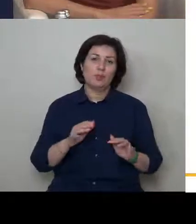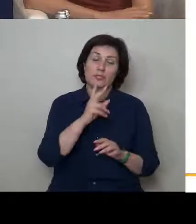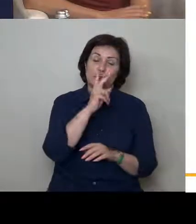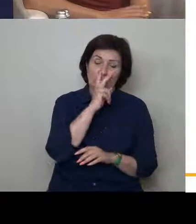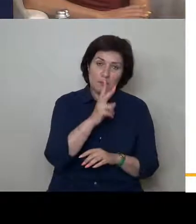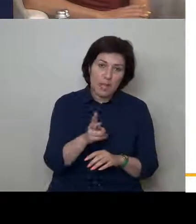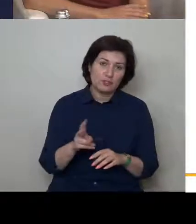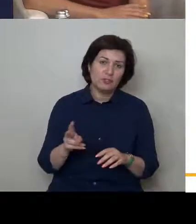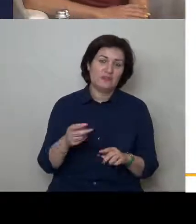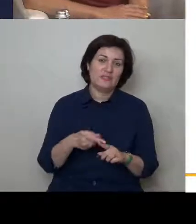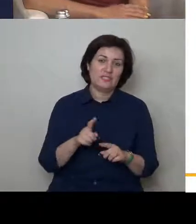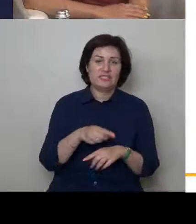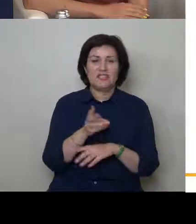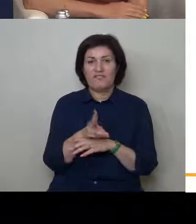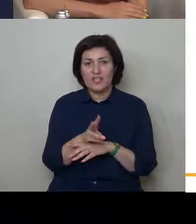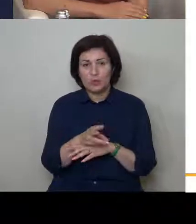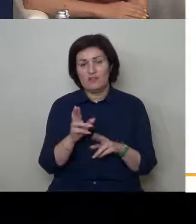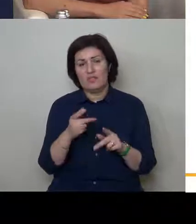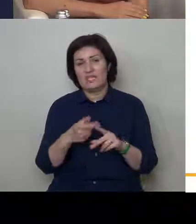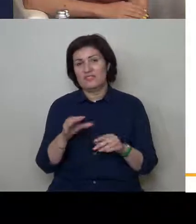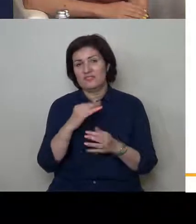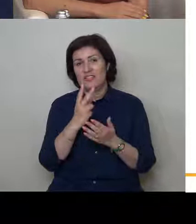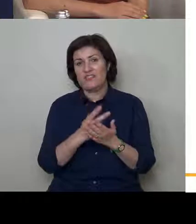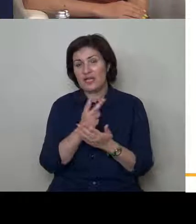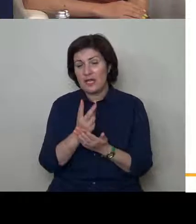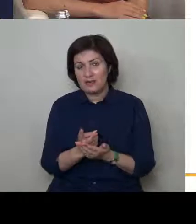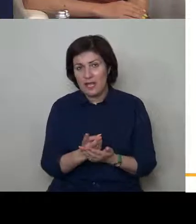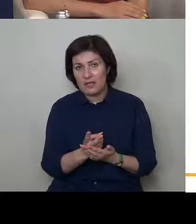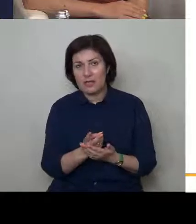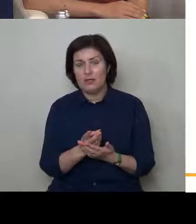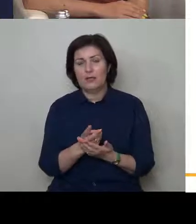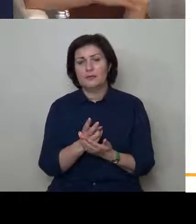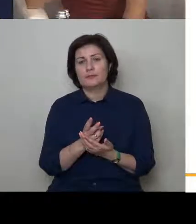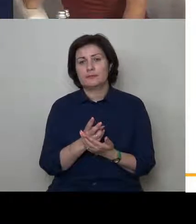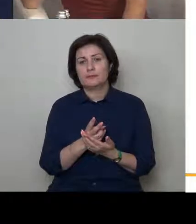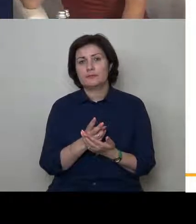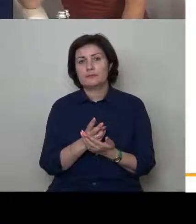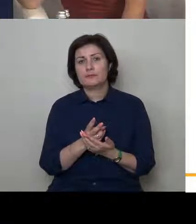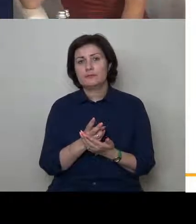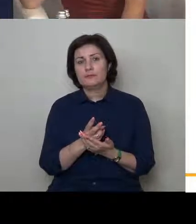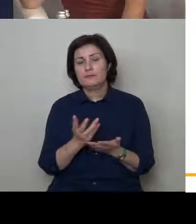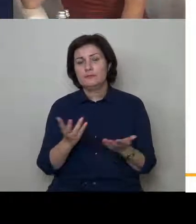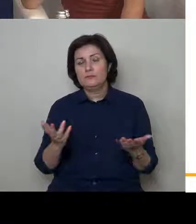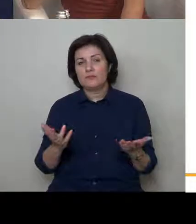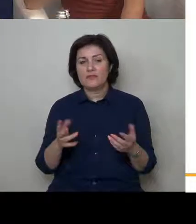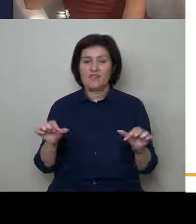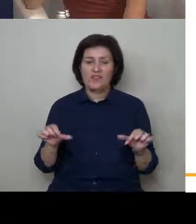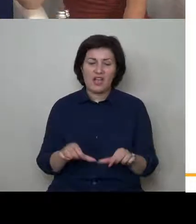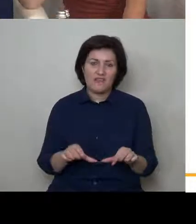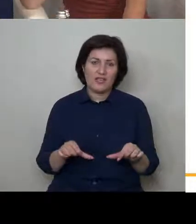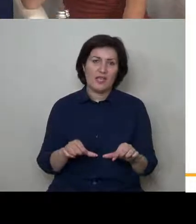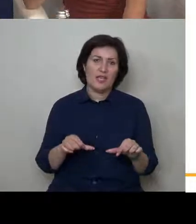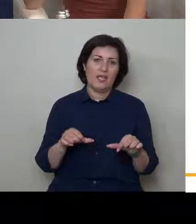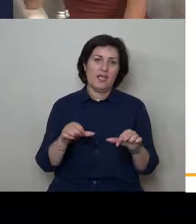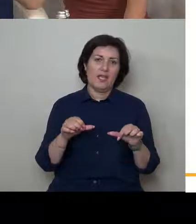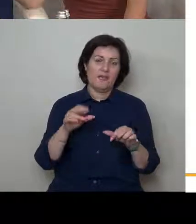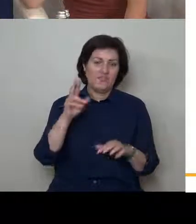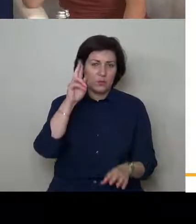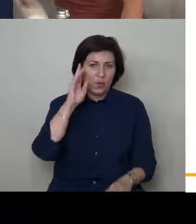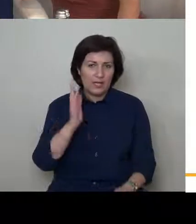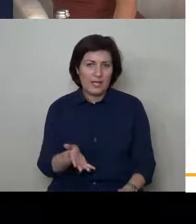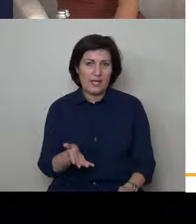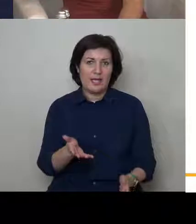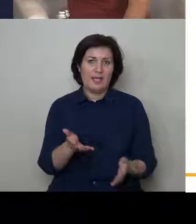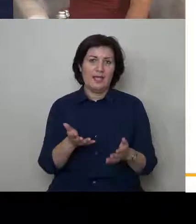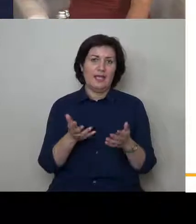outside of the polling station. I'm sure that many people have seen such videos at